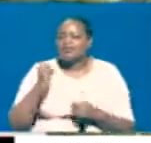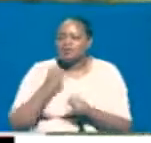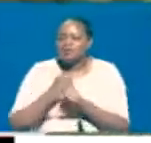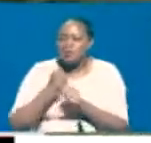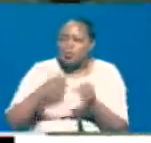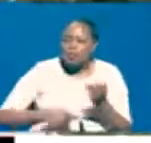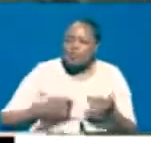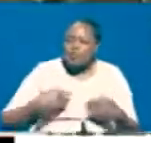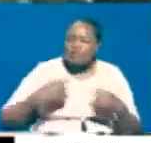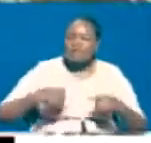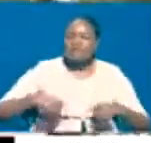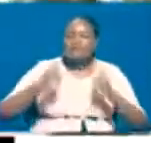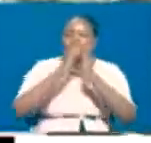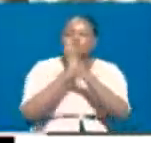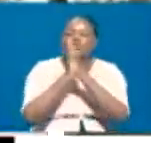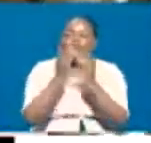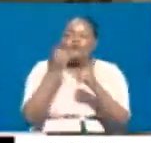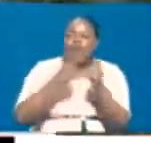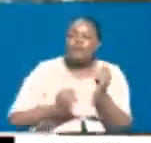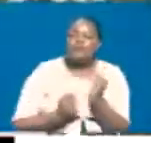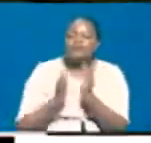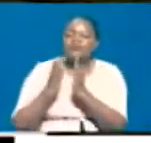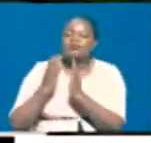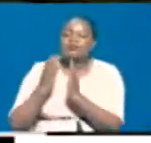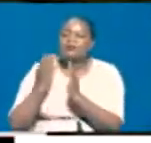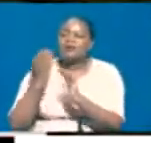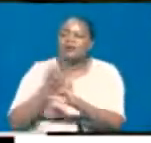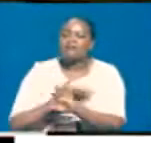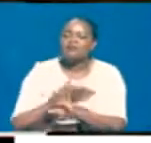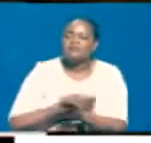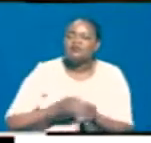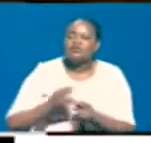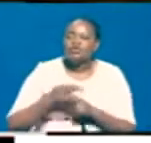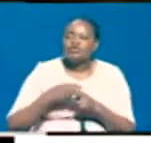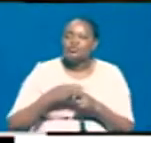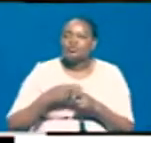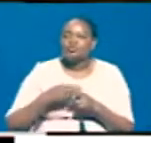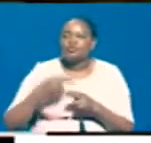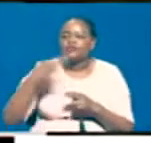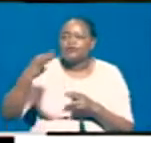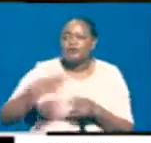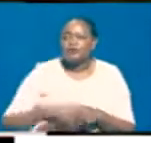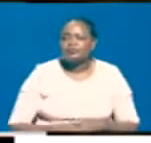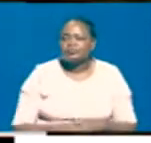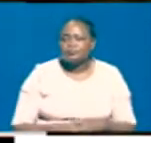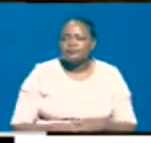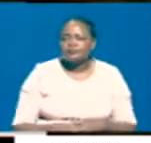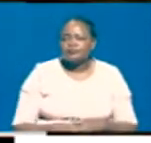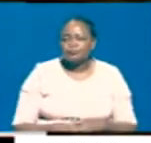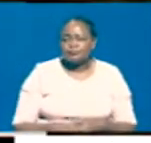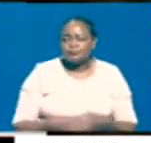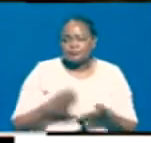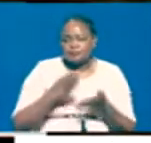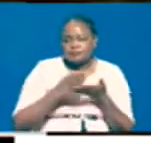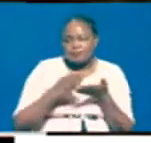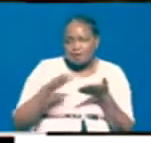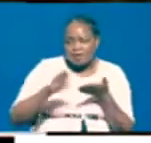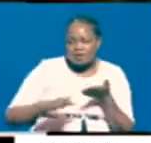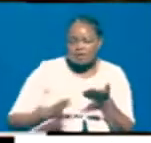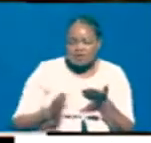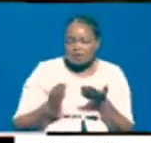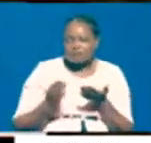stories from the tree harvesting in coming years? We had a backlog of about 30,000 hectares of the plantations that were